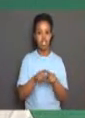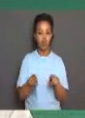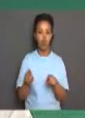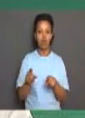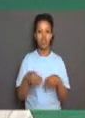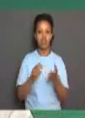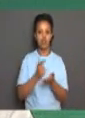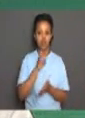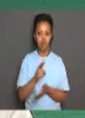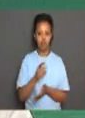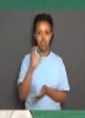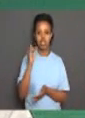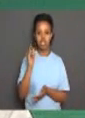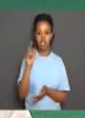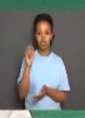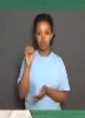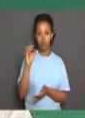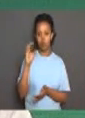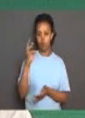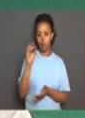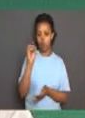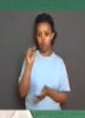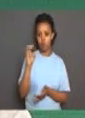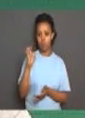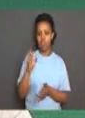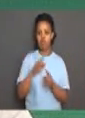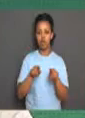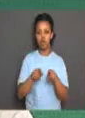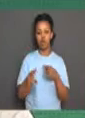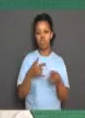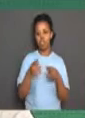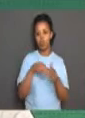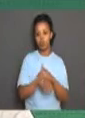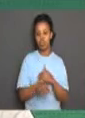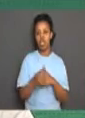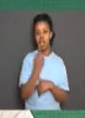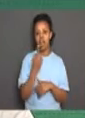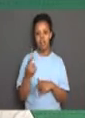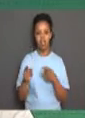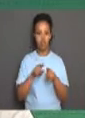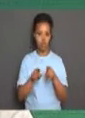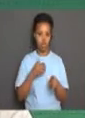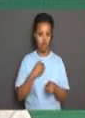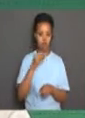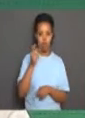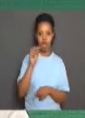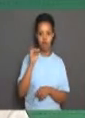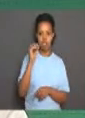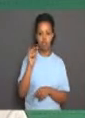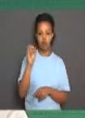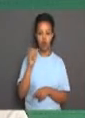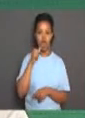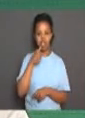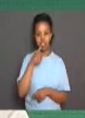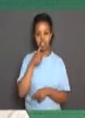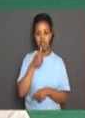of cytochrome in different species reveal variations in the amino acid sequence